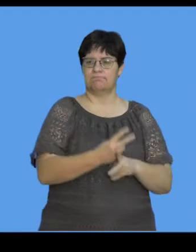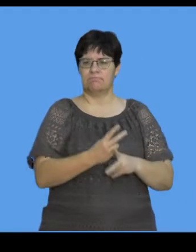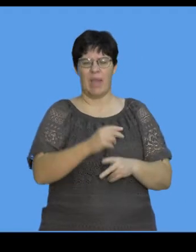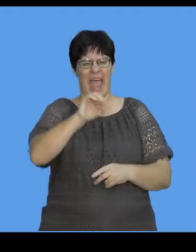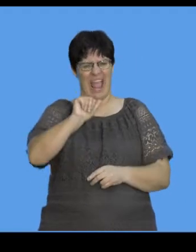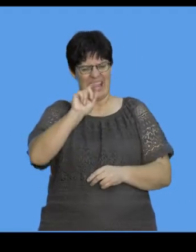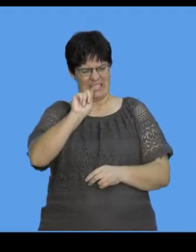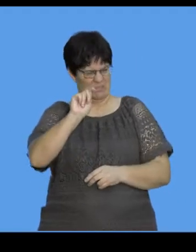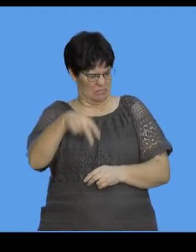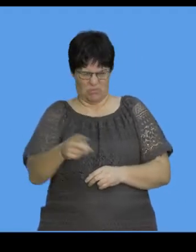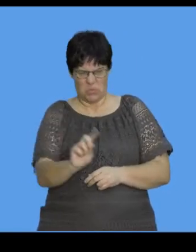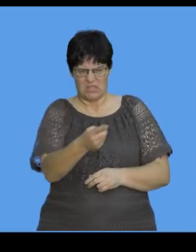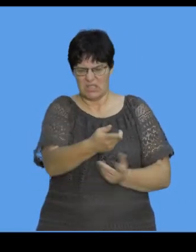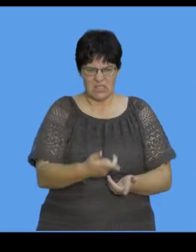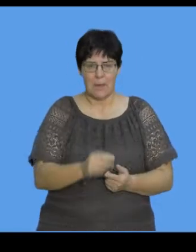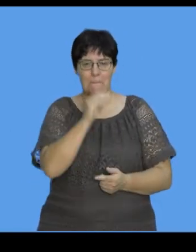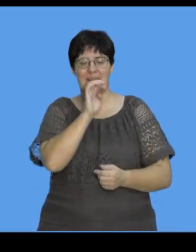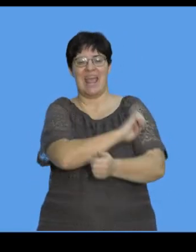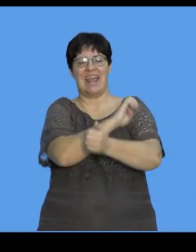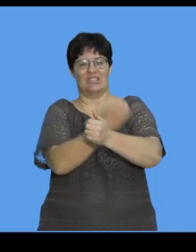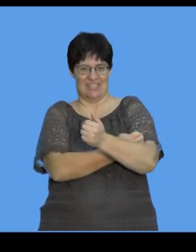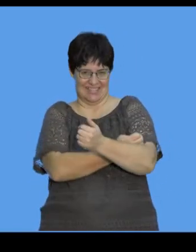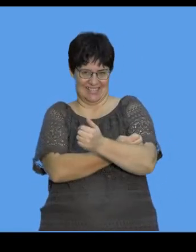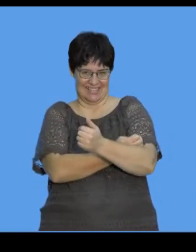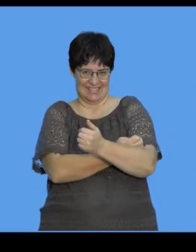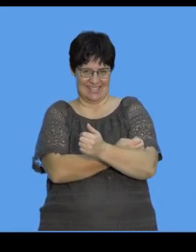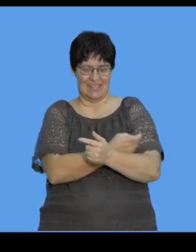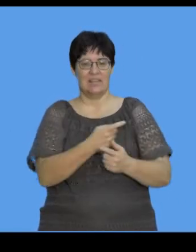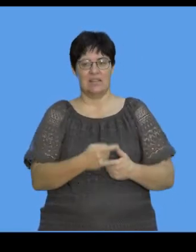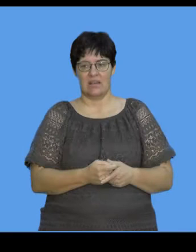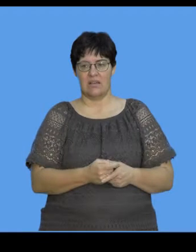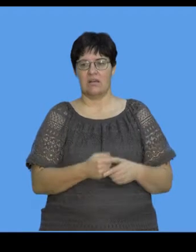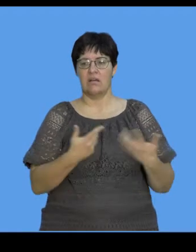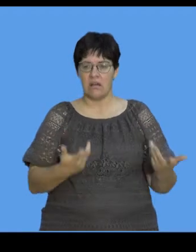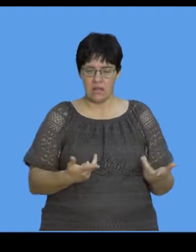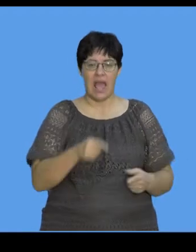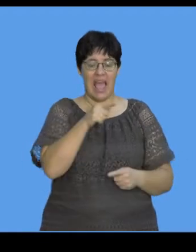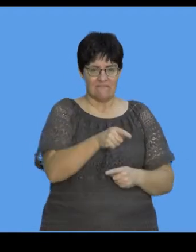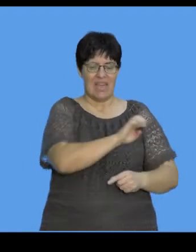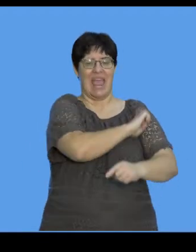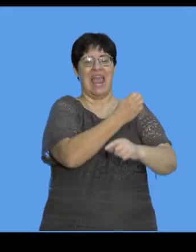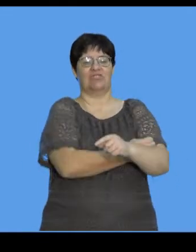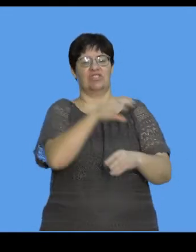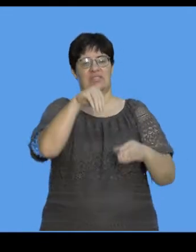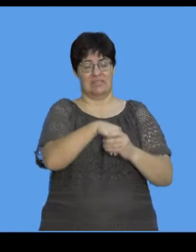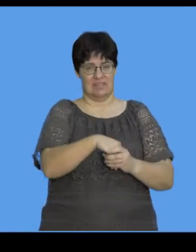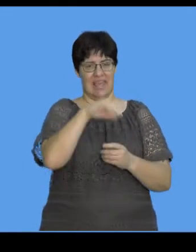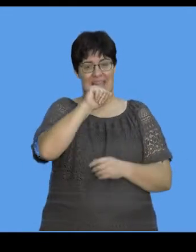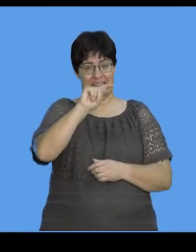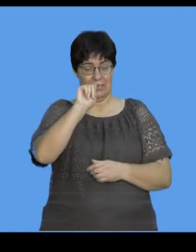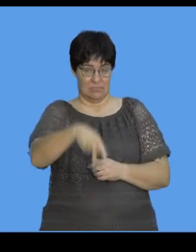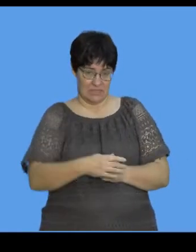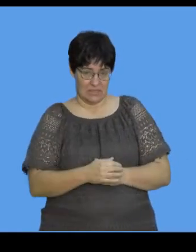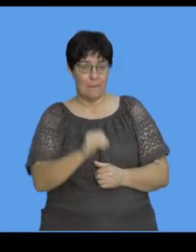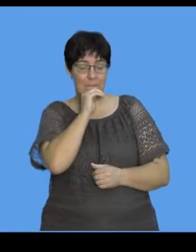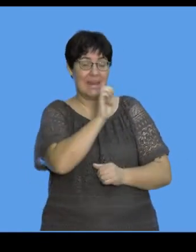is ATP? ATP means energy. It stands for adenosine triphosphate, all right? And it